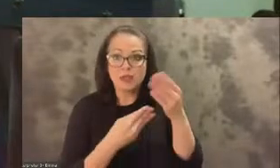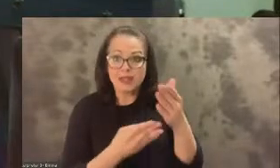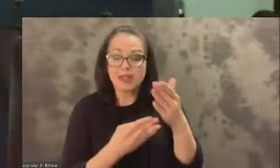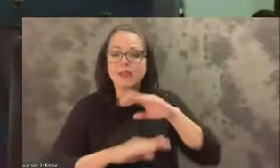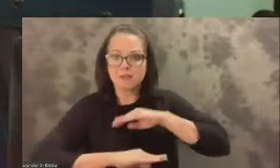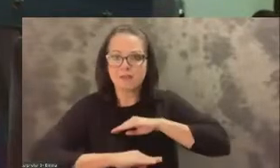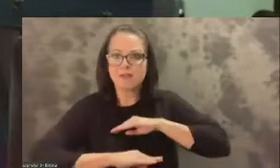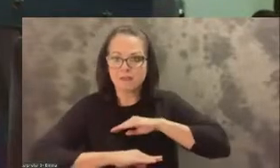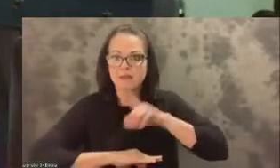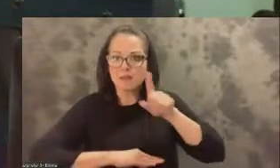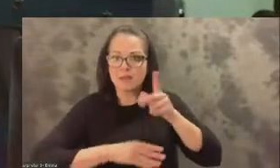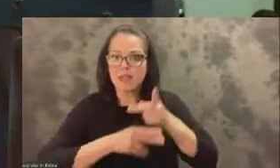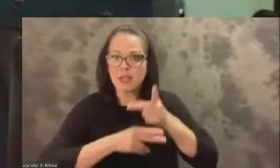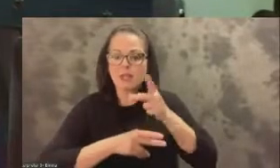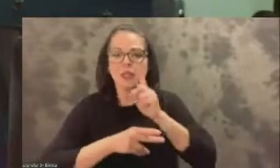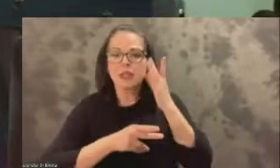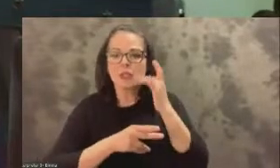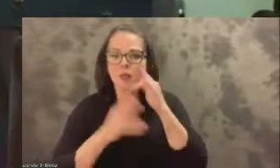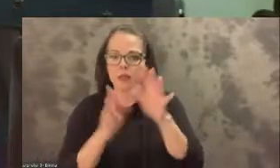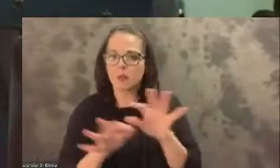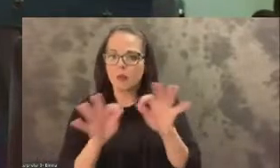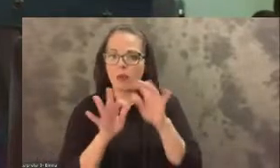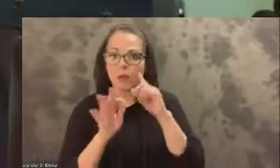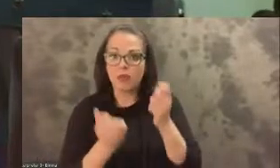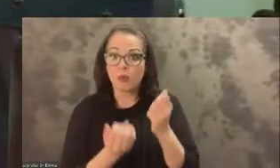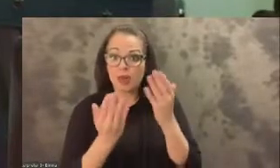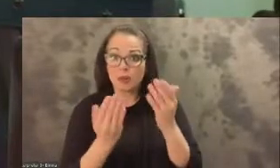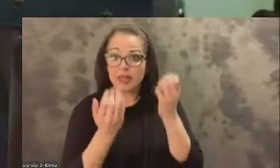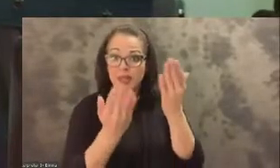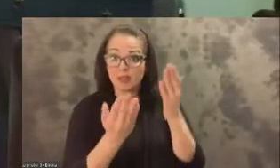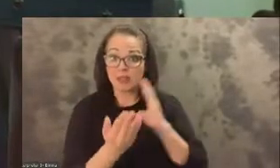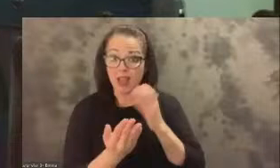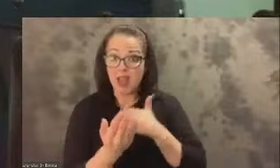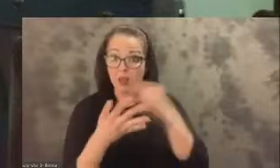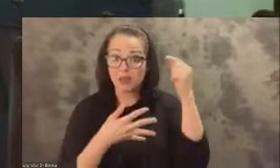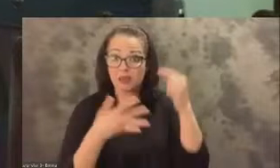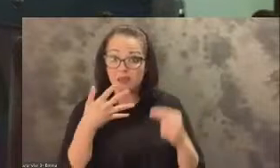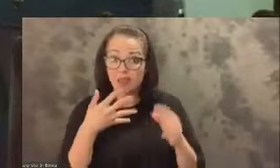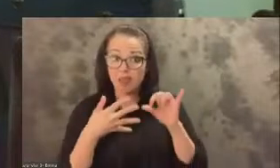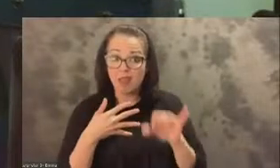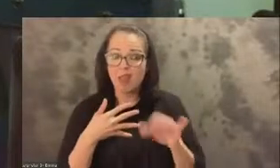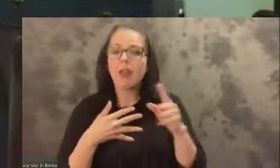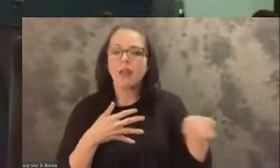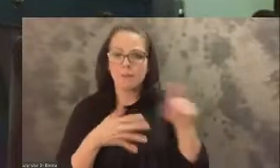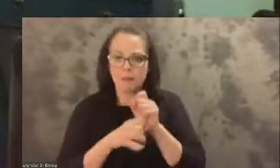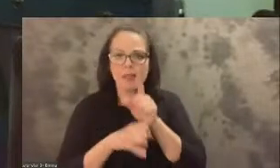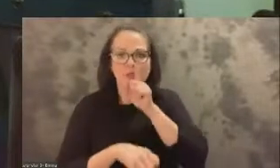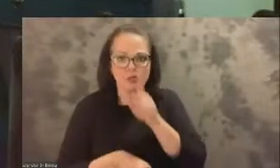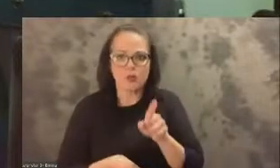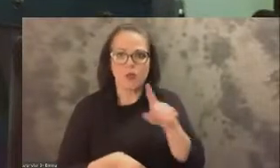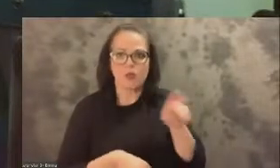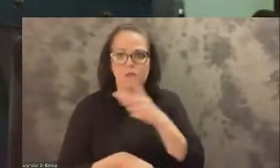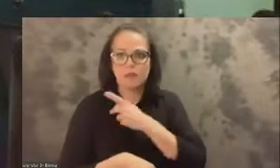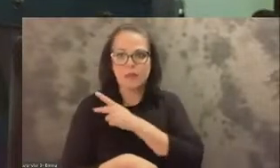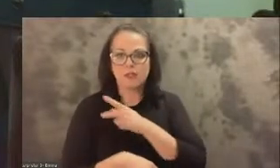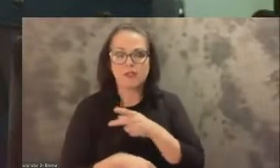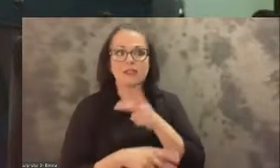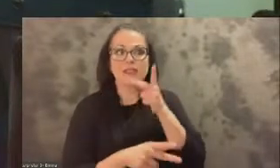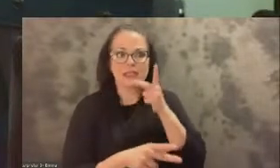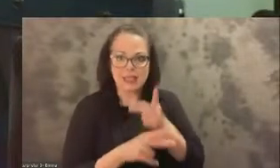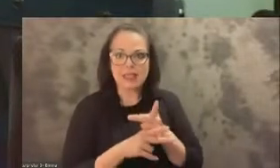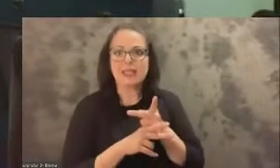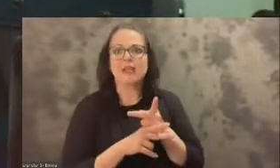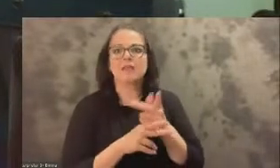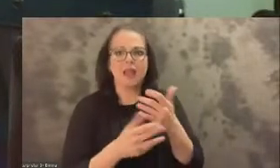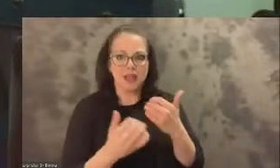really important with the recommendations that we've made, that we ensure that patients receive access to treatment for long COVID, irrespective of